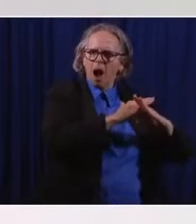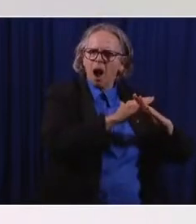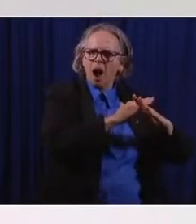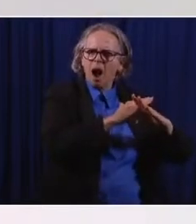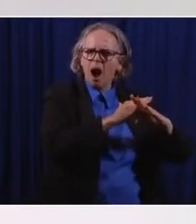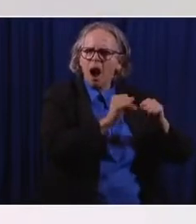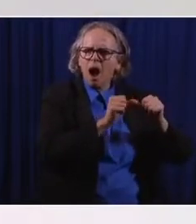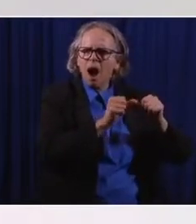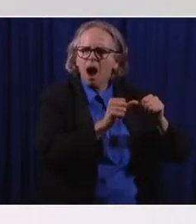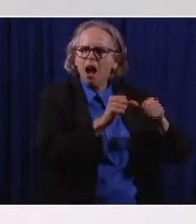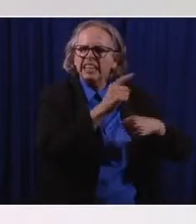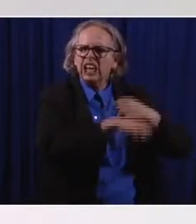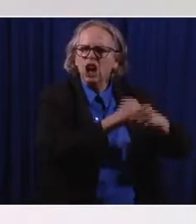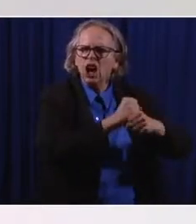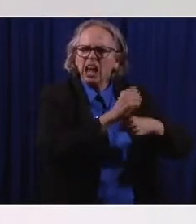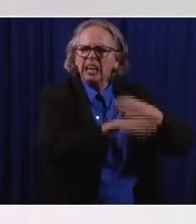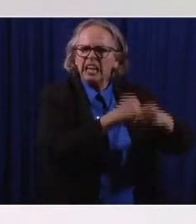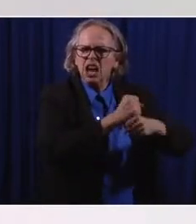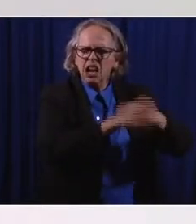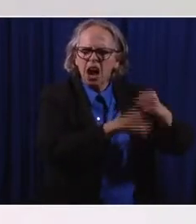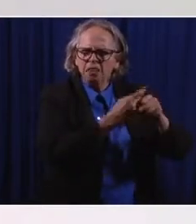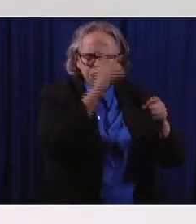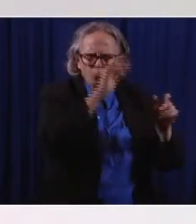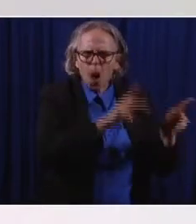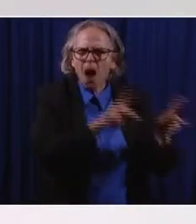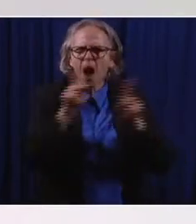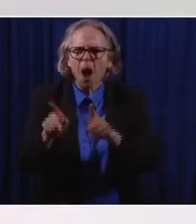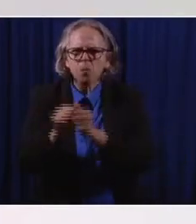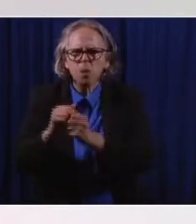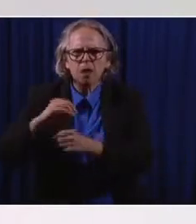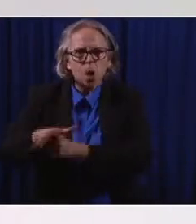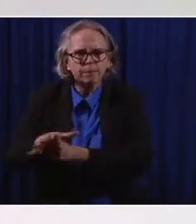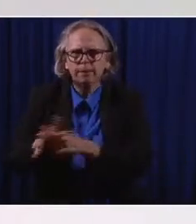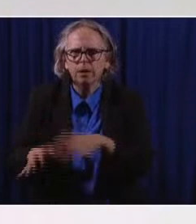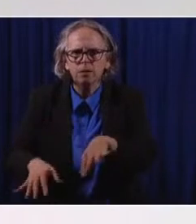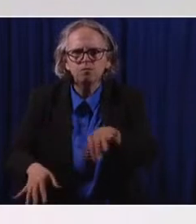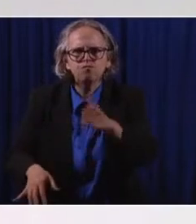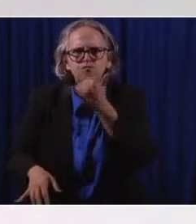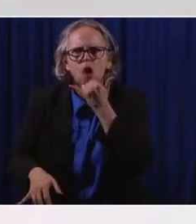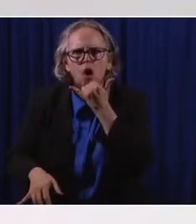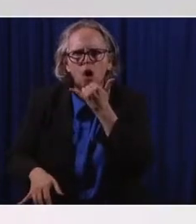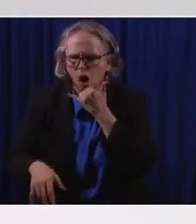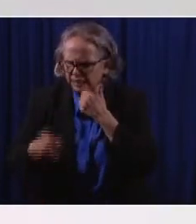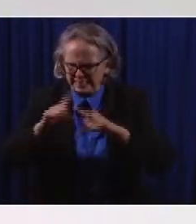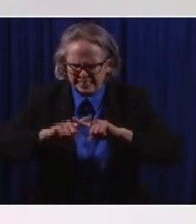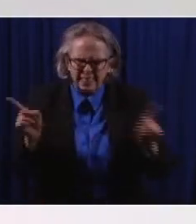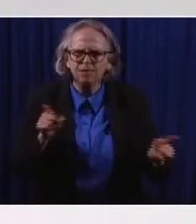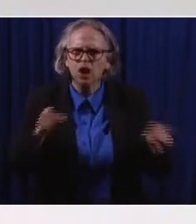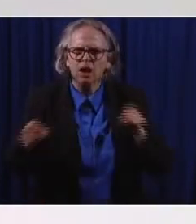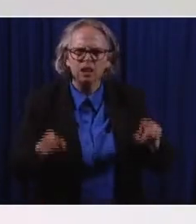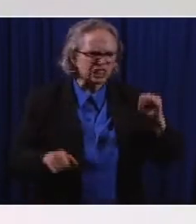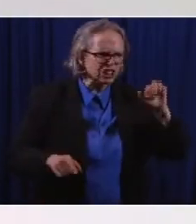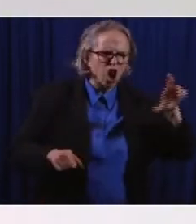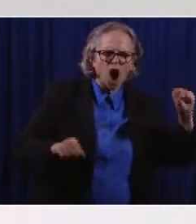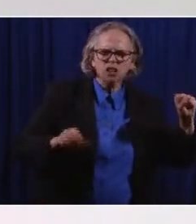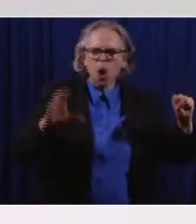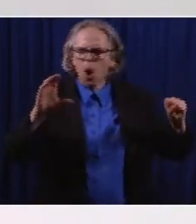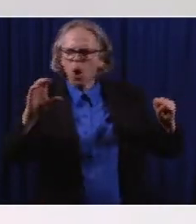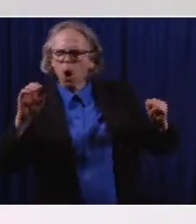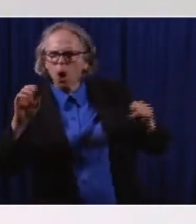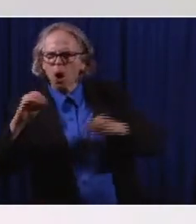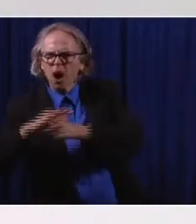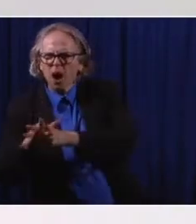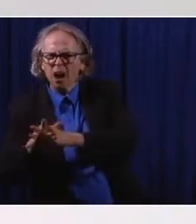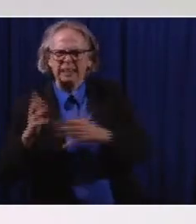a longer picture, a longer timeline of how many people had been infected. And it's only been in the last few months that there's more data showing that, in